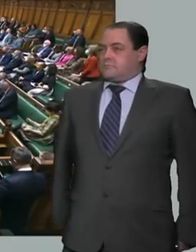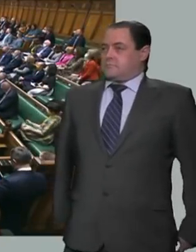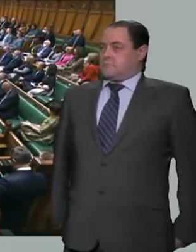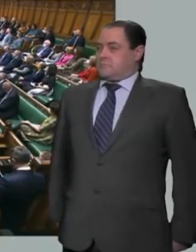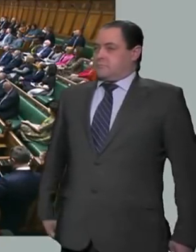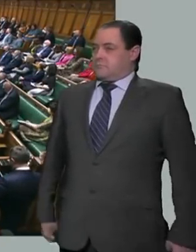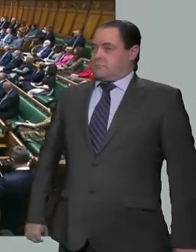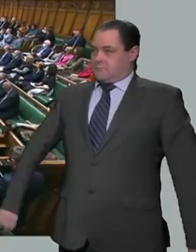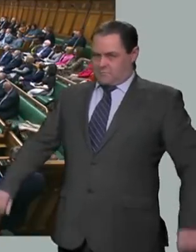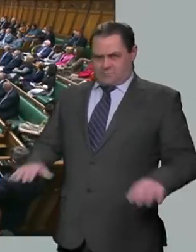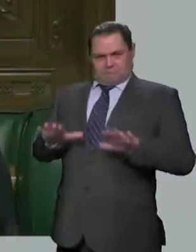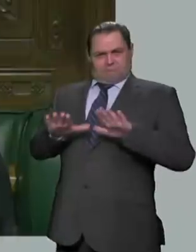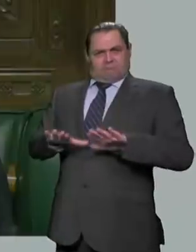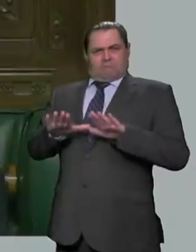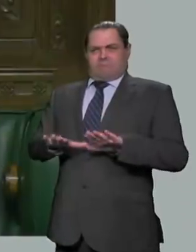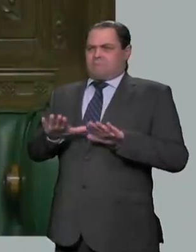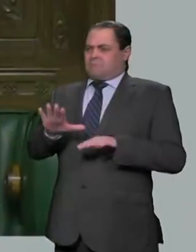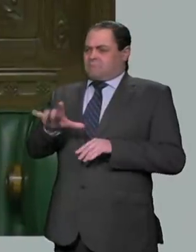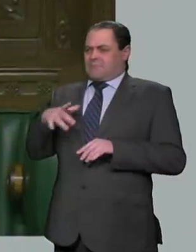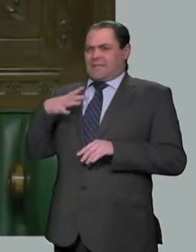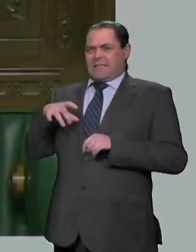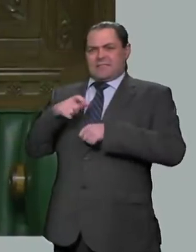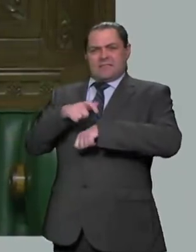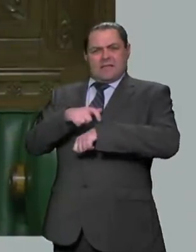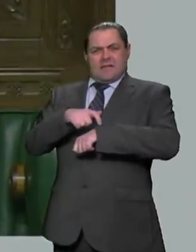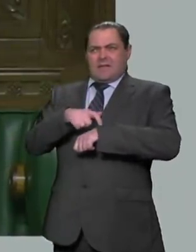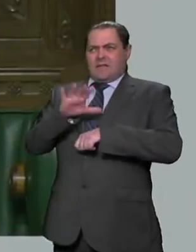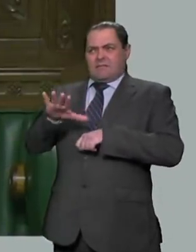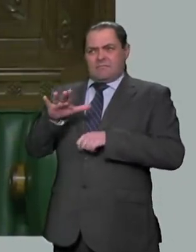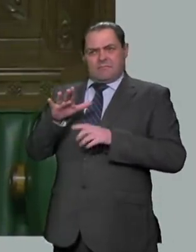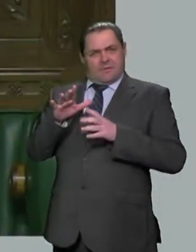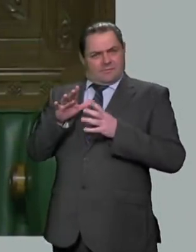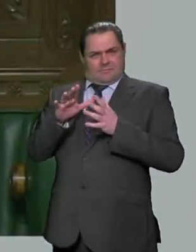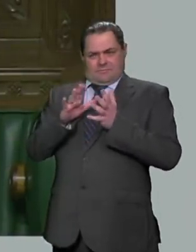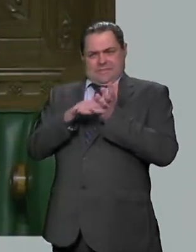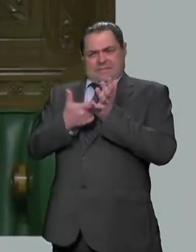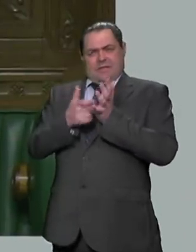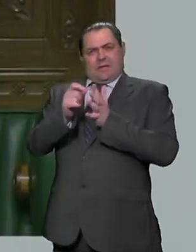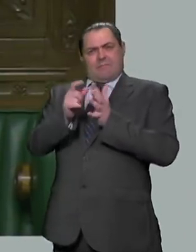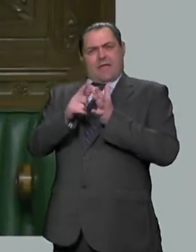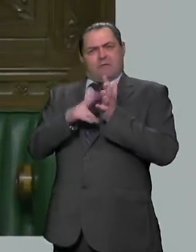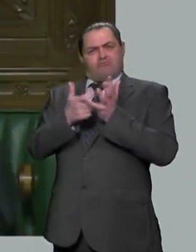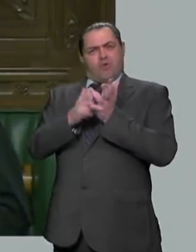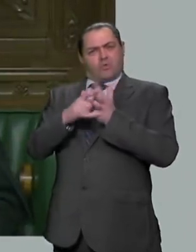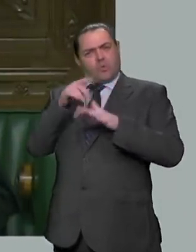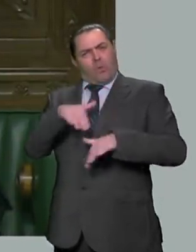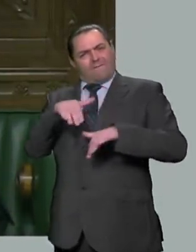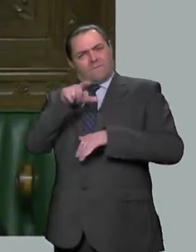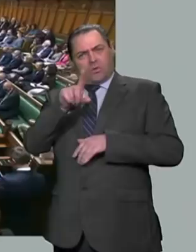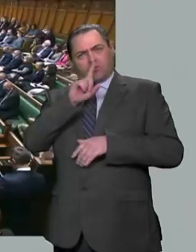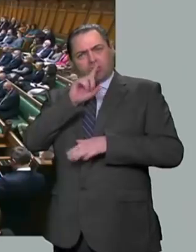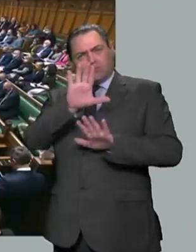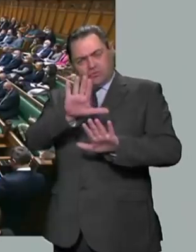More. You won't get more at this rate, will you? Mr. Penrose has been waiting patiently. Why do you not want to hear him? Because I do.